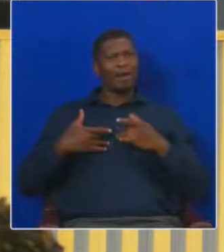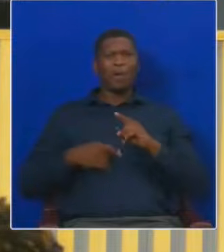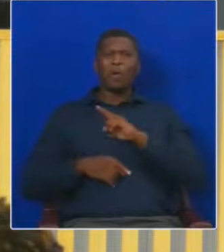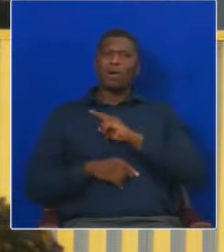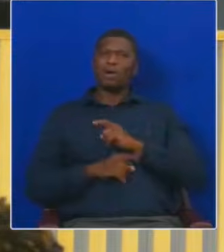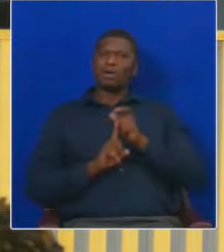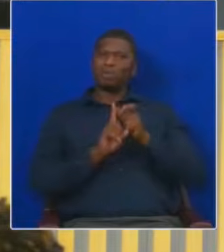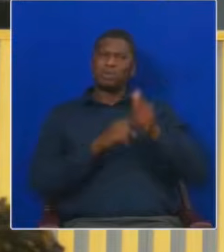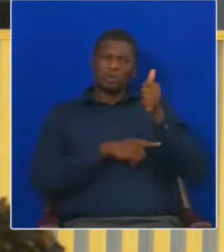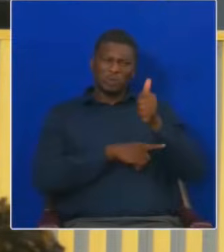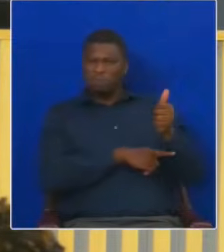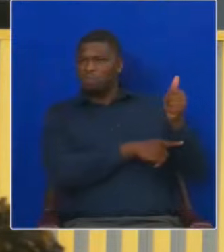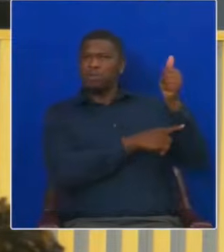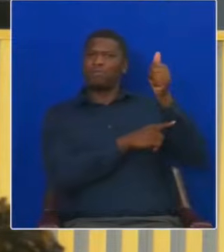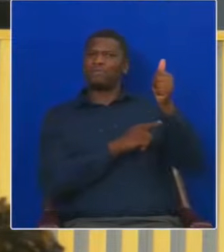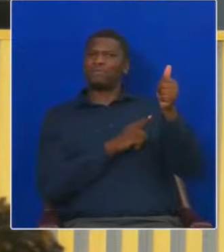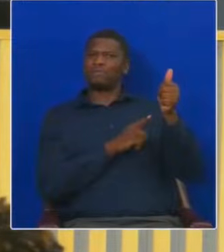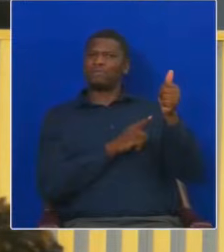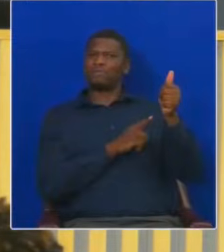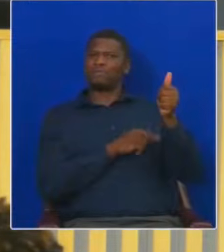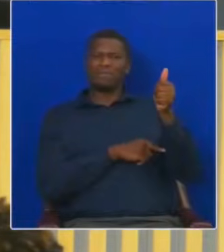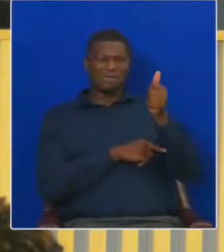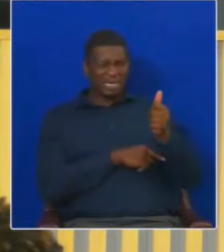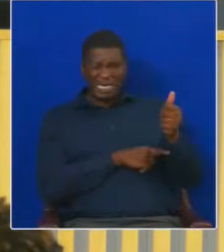at a capacity of a brigadier